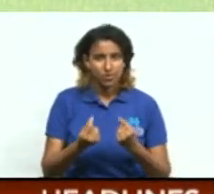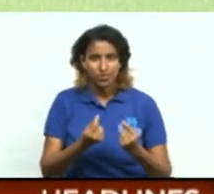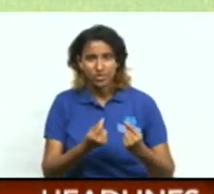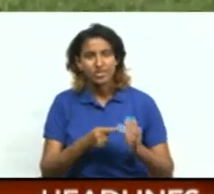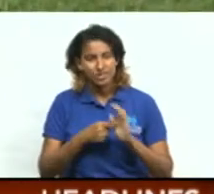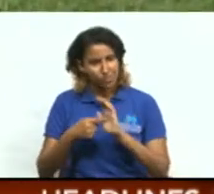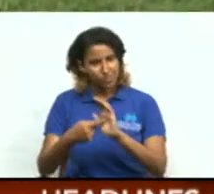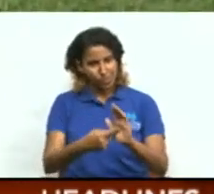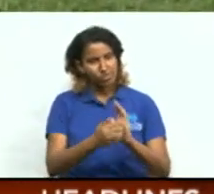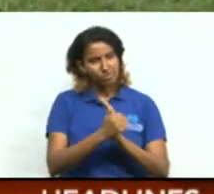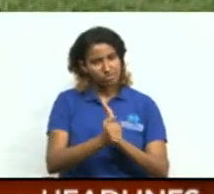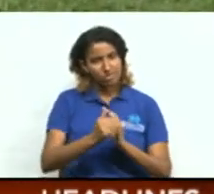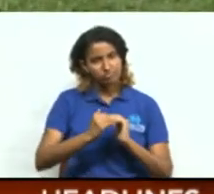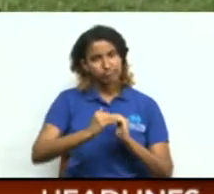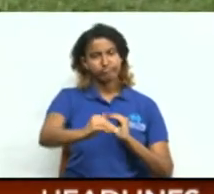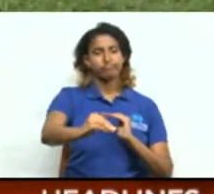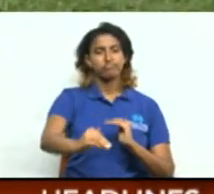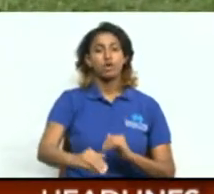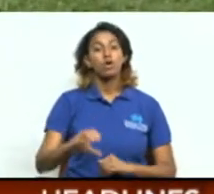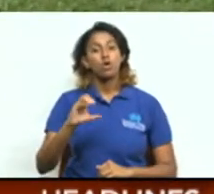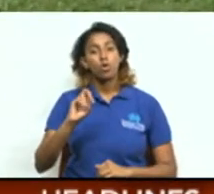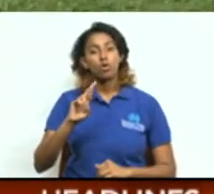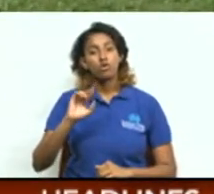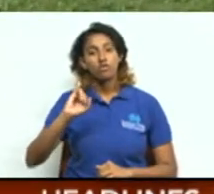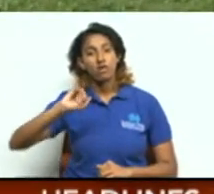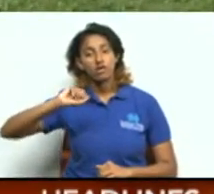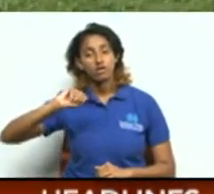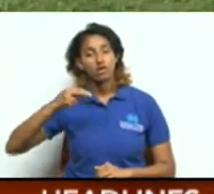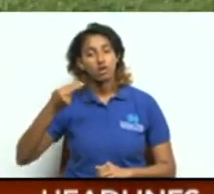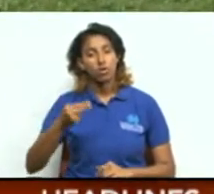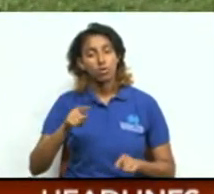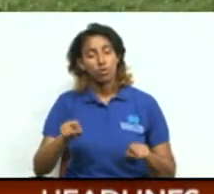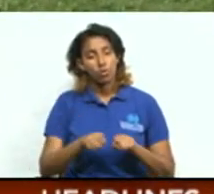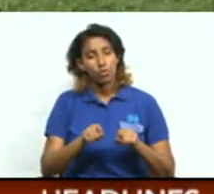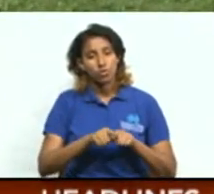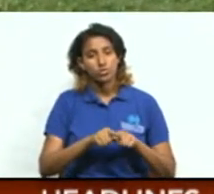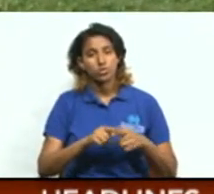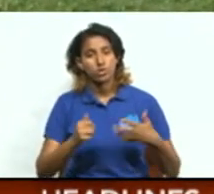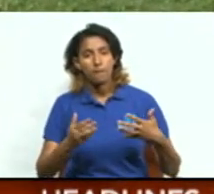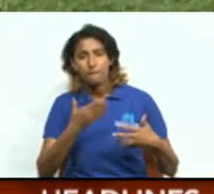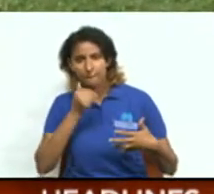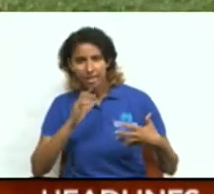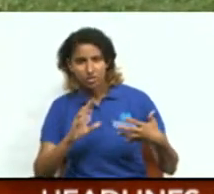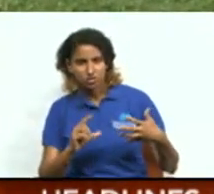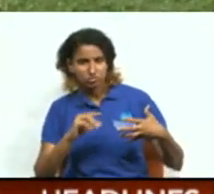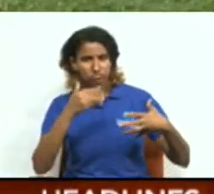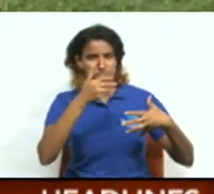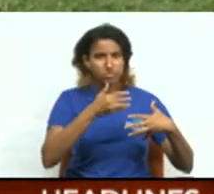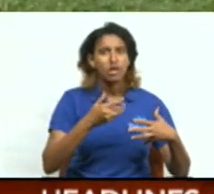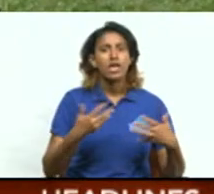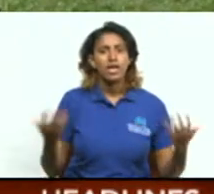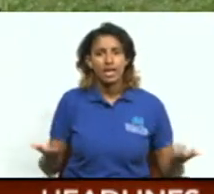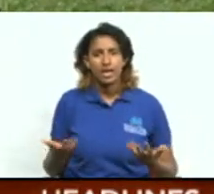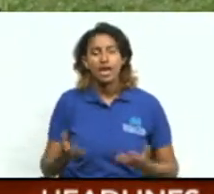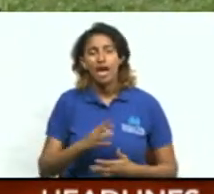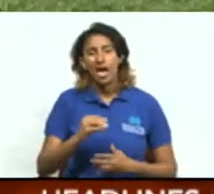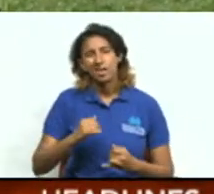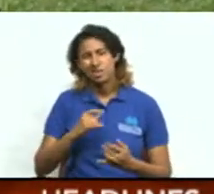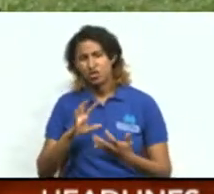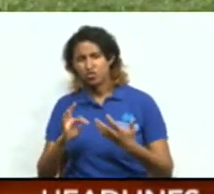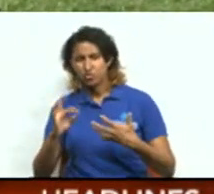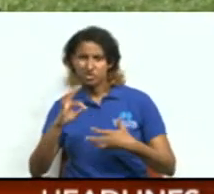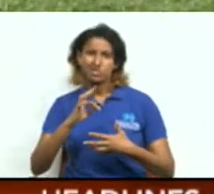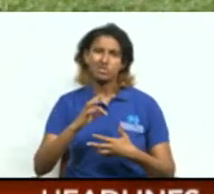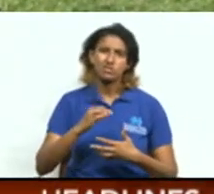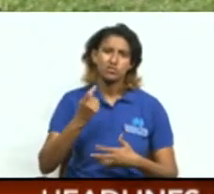consistency. Corrêa also sealed several top five finishes in competitions at home and regionally within the last 24 months. I